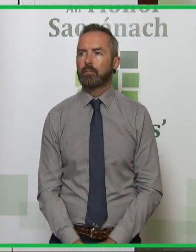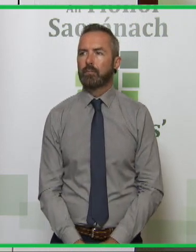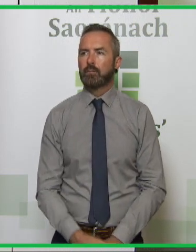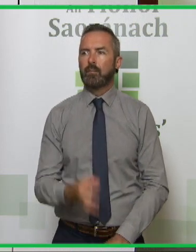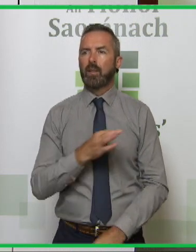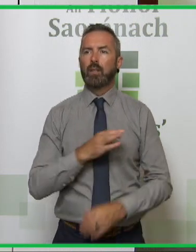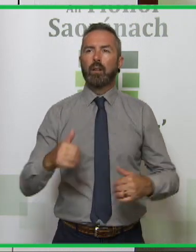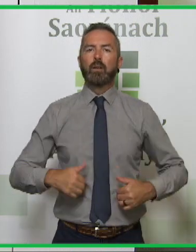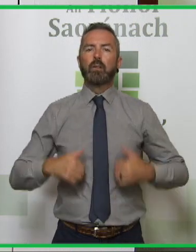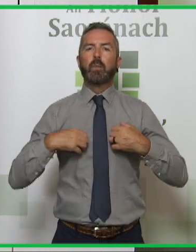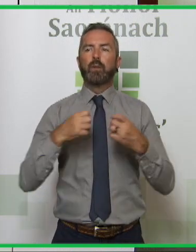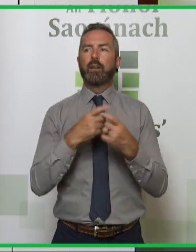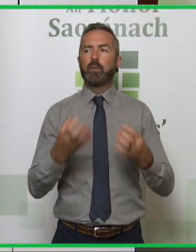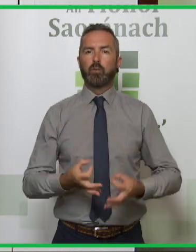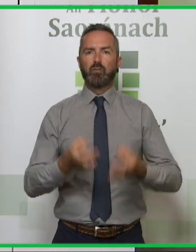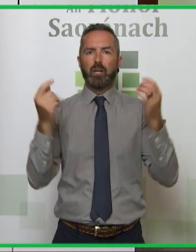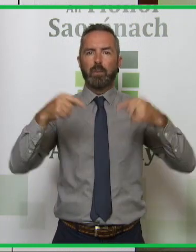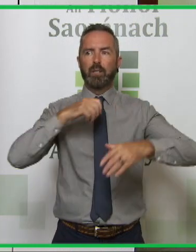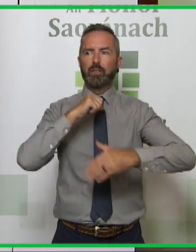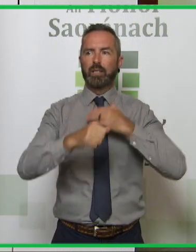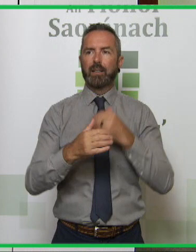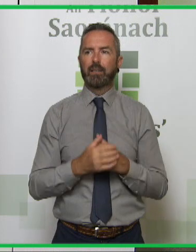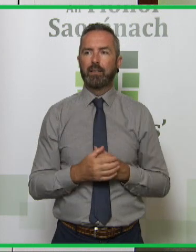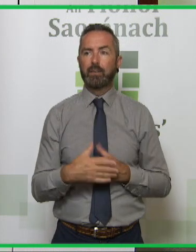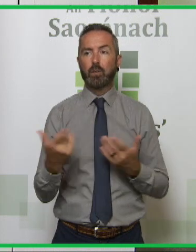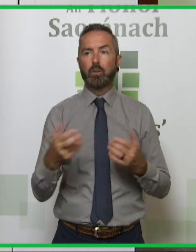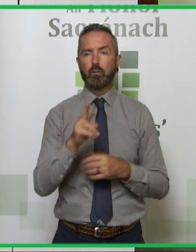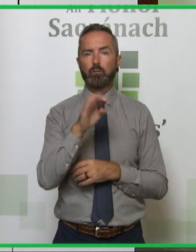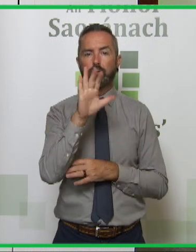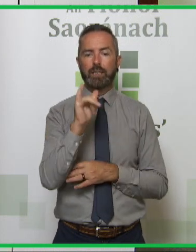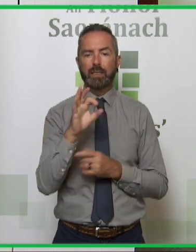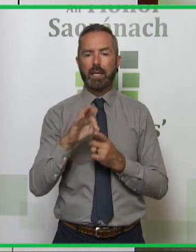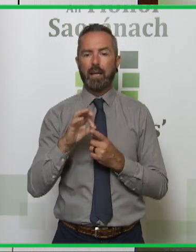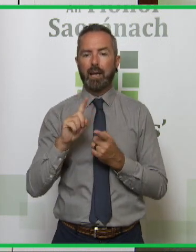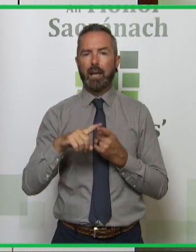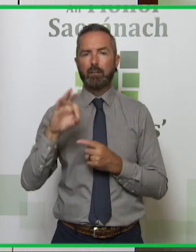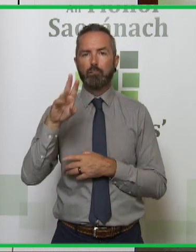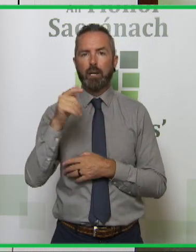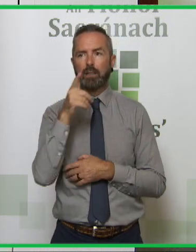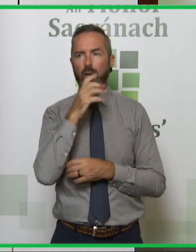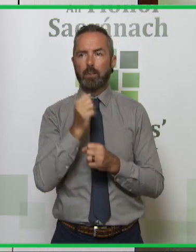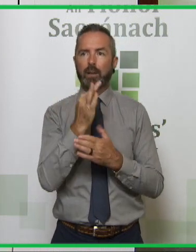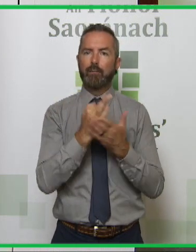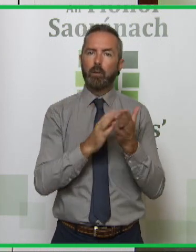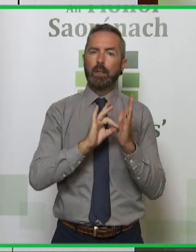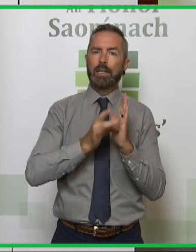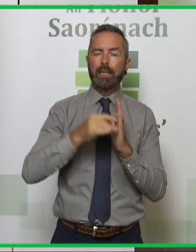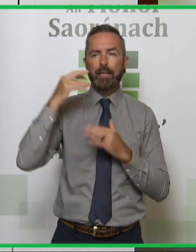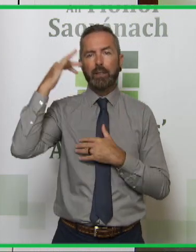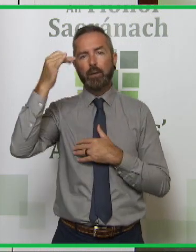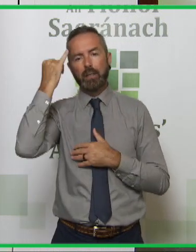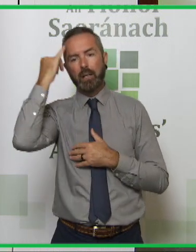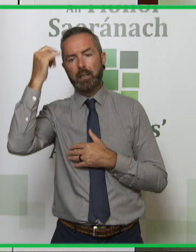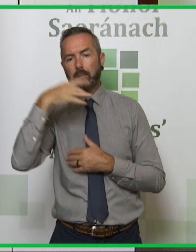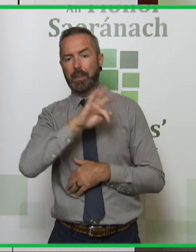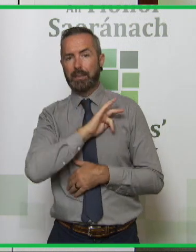Good morning, everyone. It's great to be here with you today. So look, Richie and Gregor talked to you about some of the key theoretical ideas around evidence-based prevention. What I'm